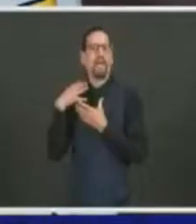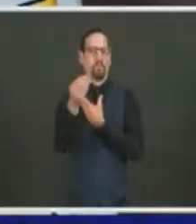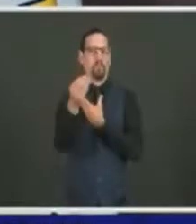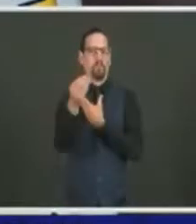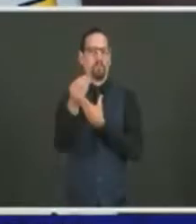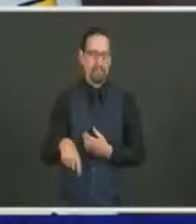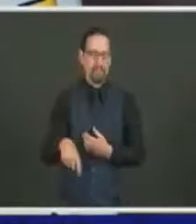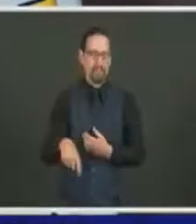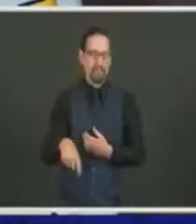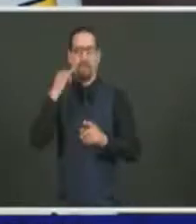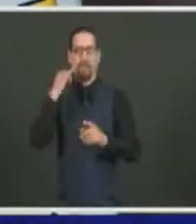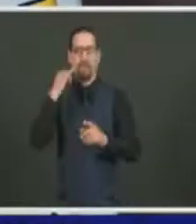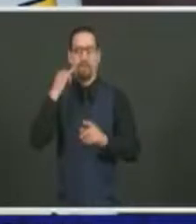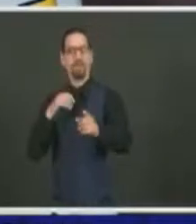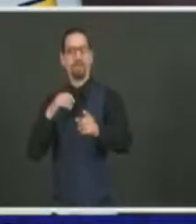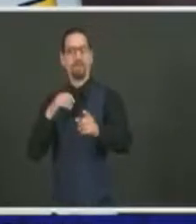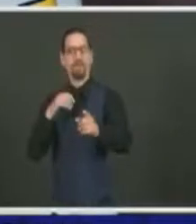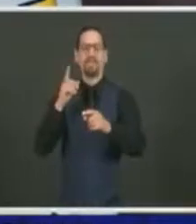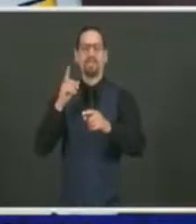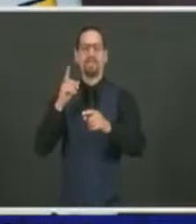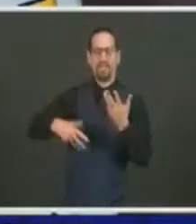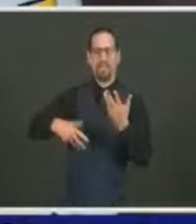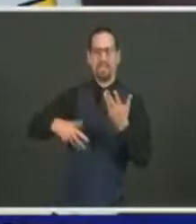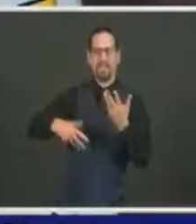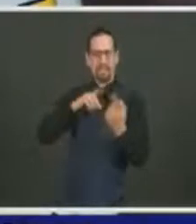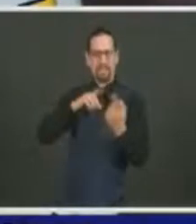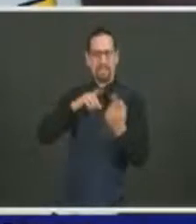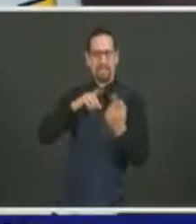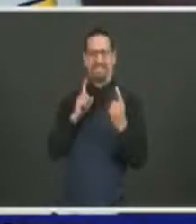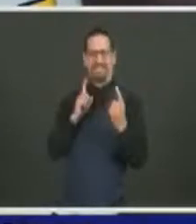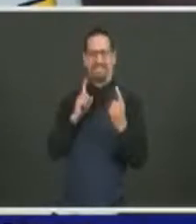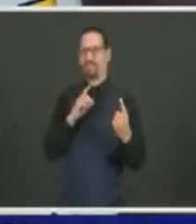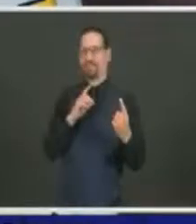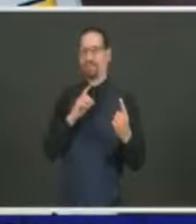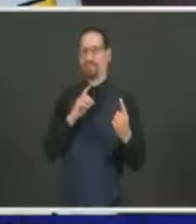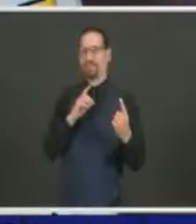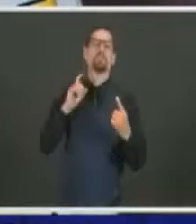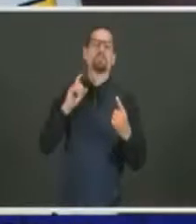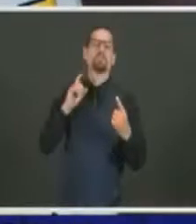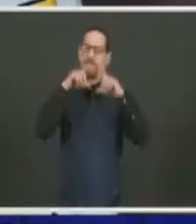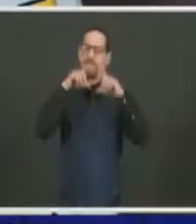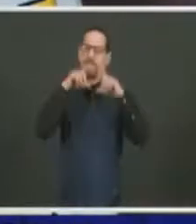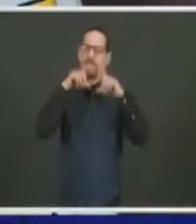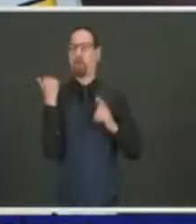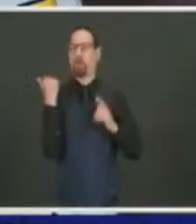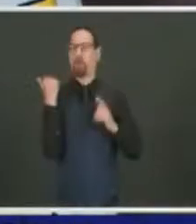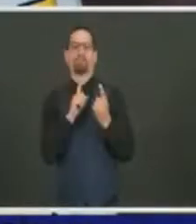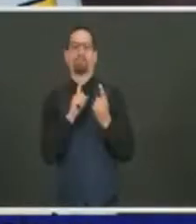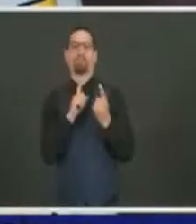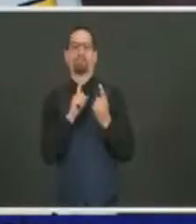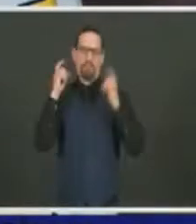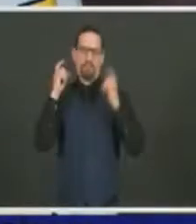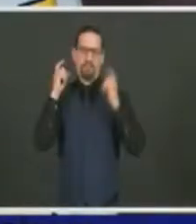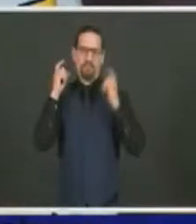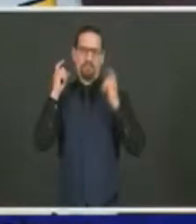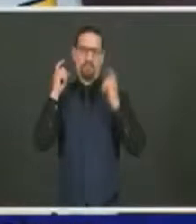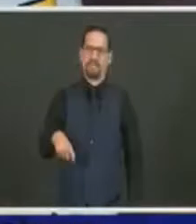more than 10 minutes, closer than 6 feet, you have to wear a mask. Even if you're